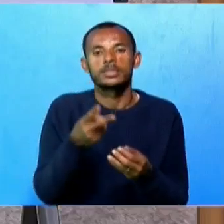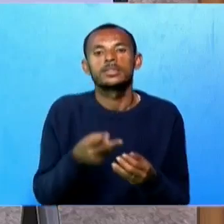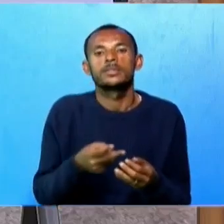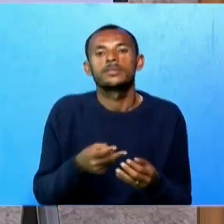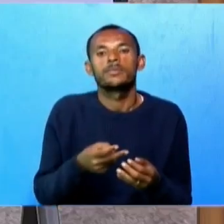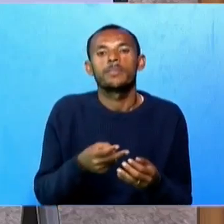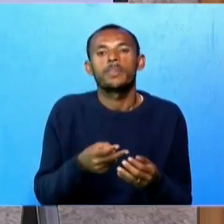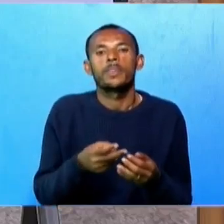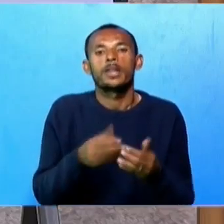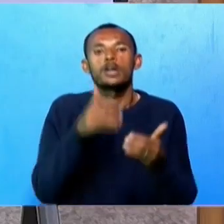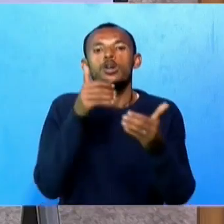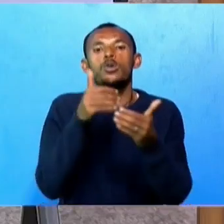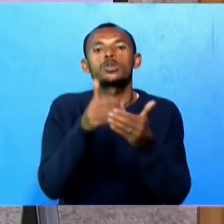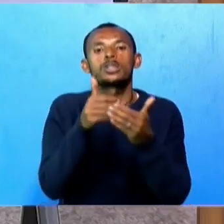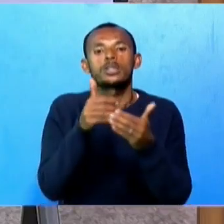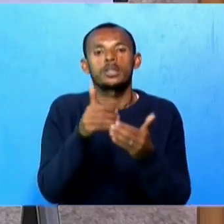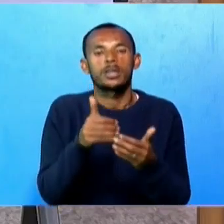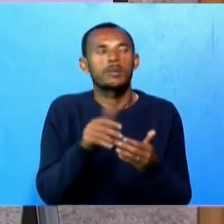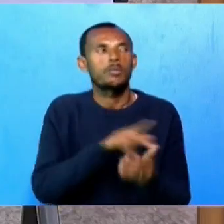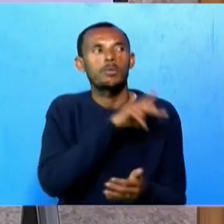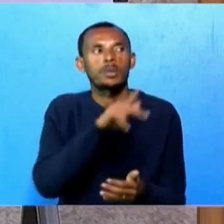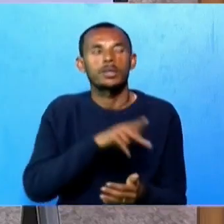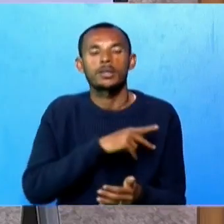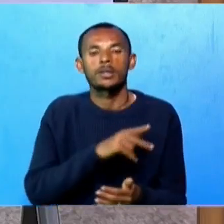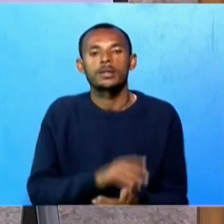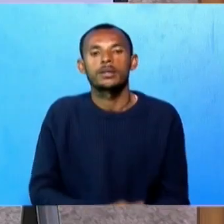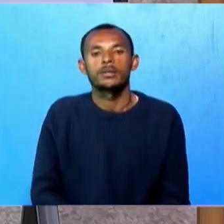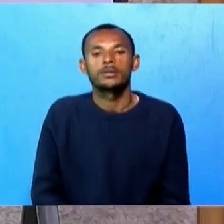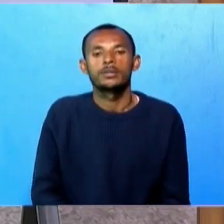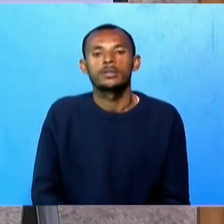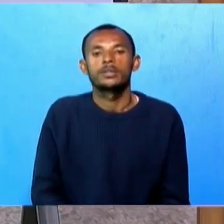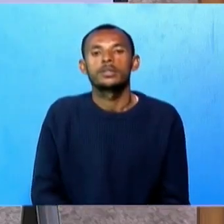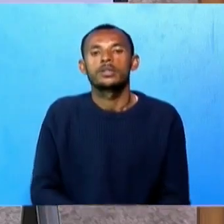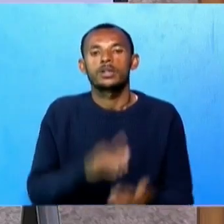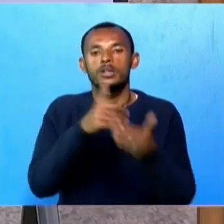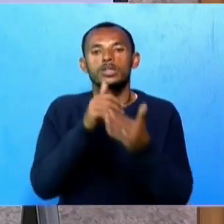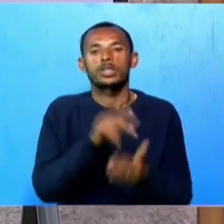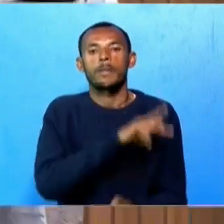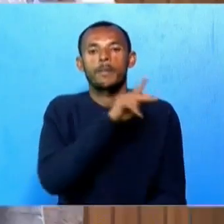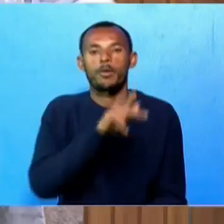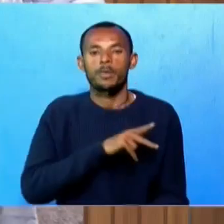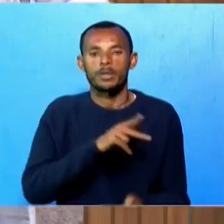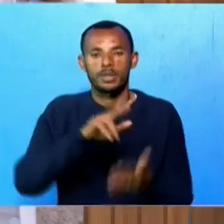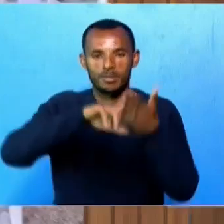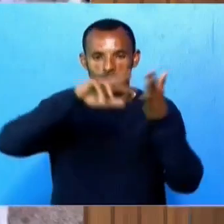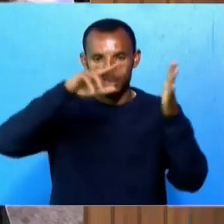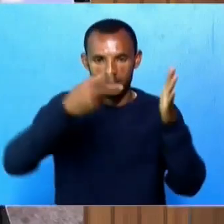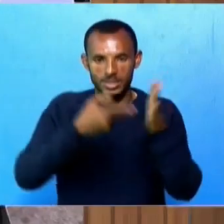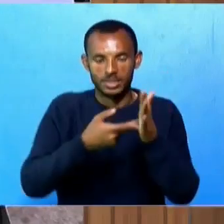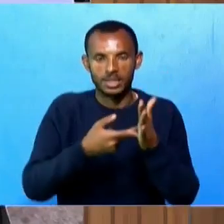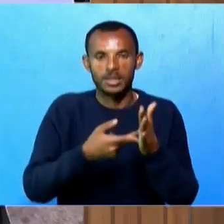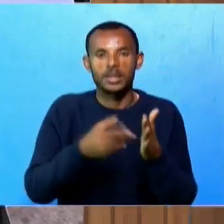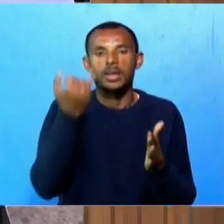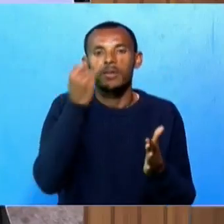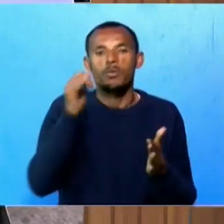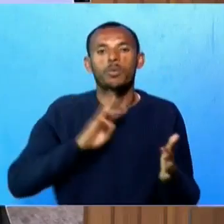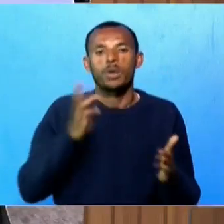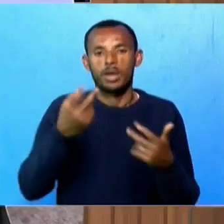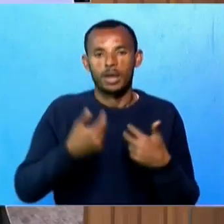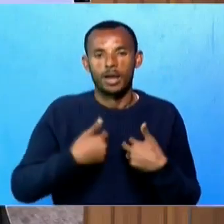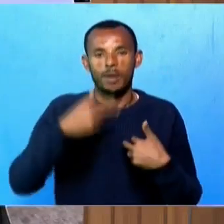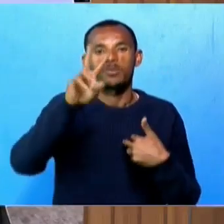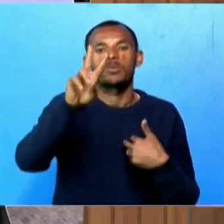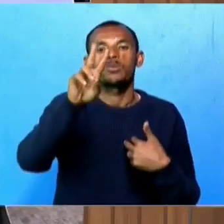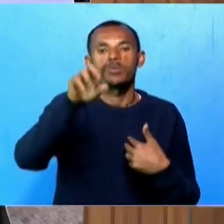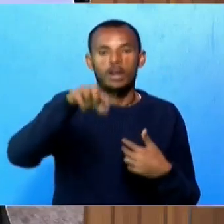number is about closure-ity property. Closure-ity property refers to if we have two rational